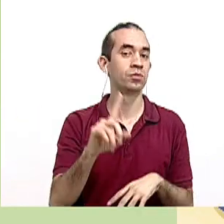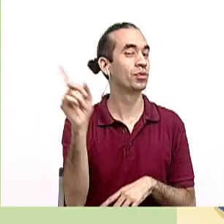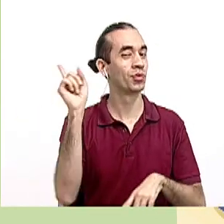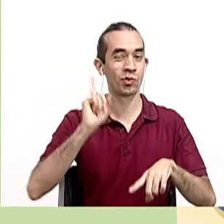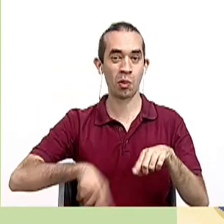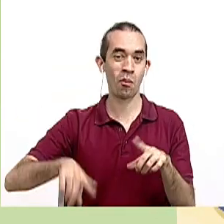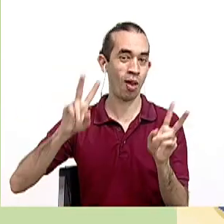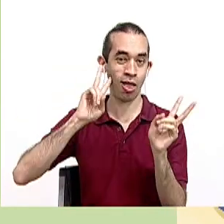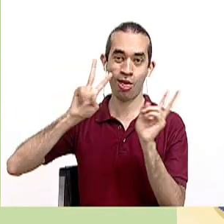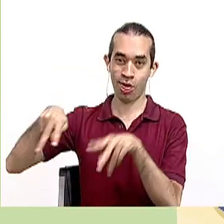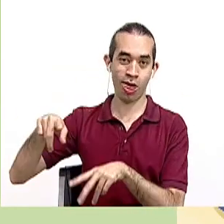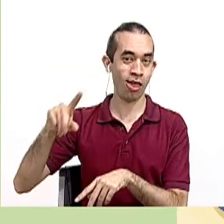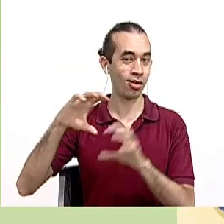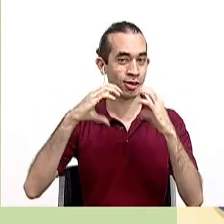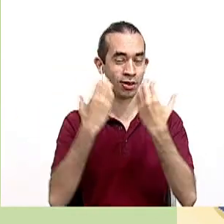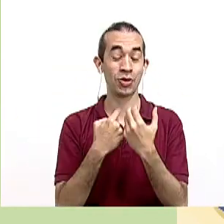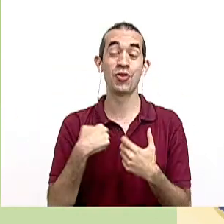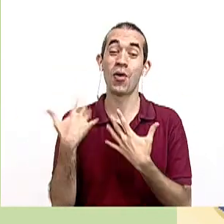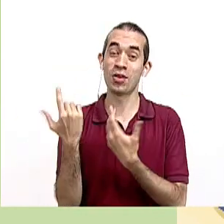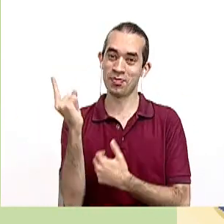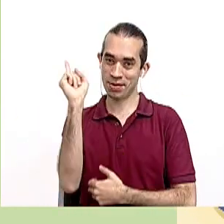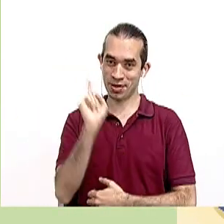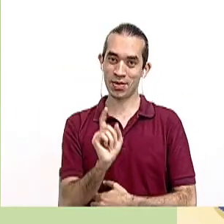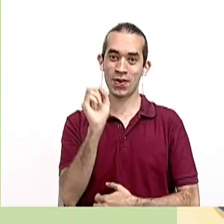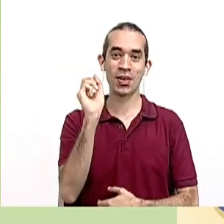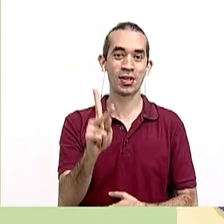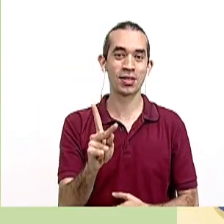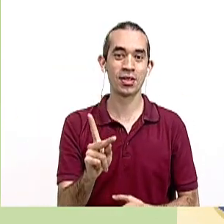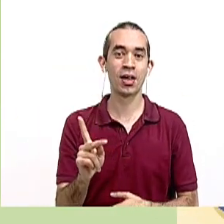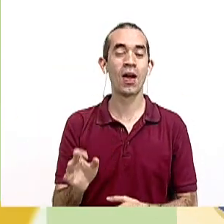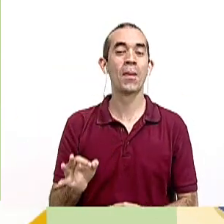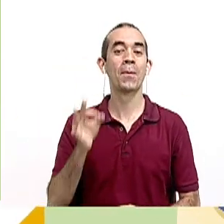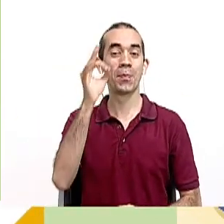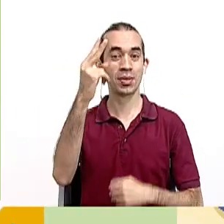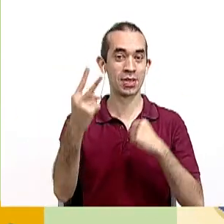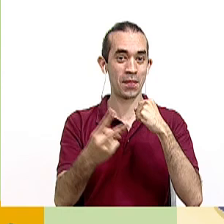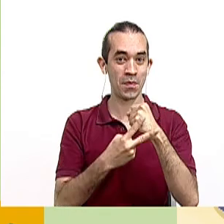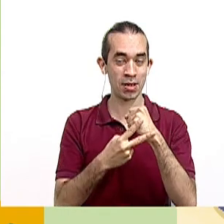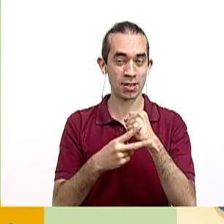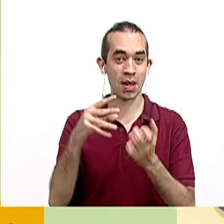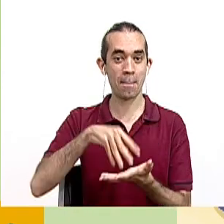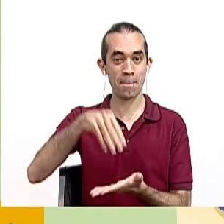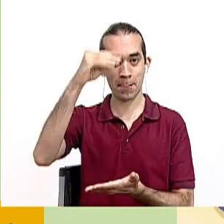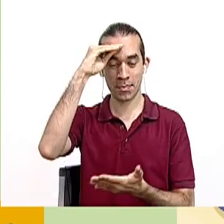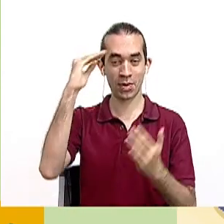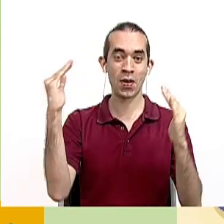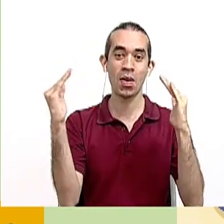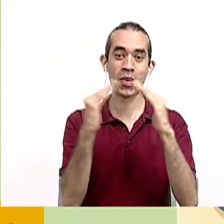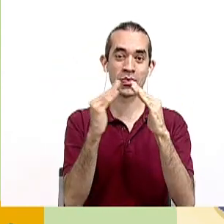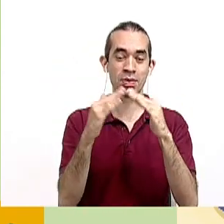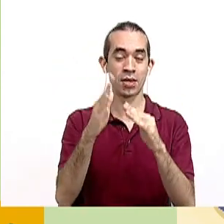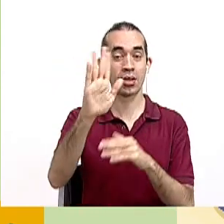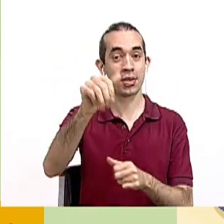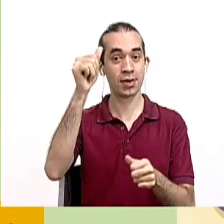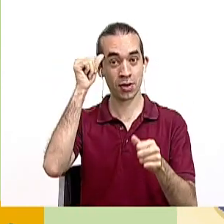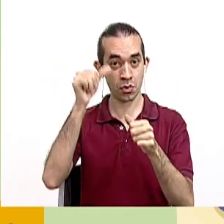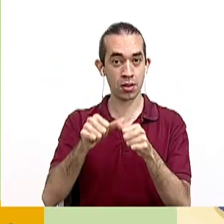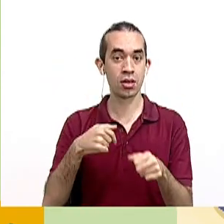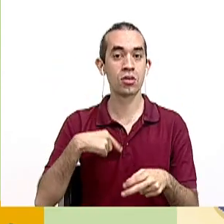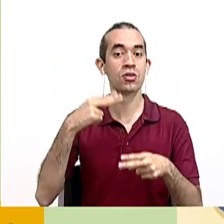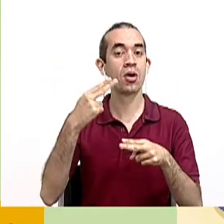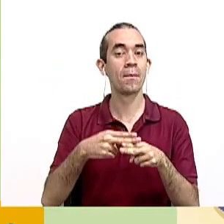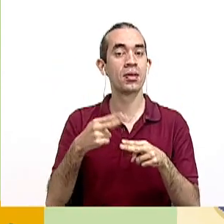lesson. I wait for you here, okay? Next time in Aprendo en Casa. Remember, I